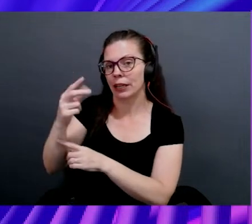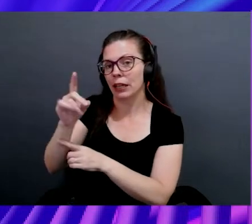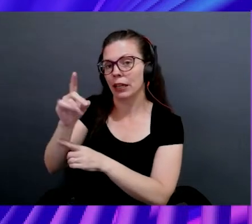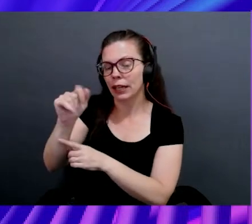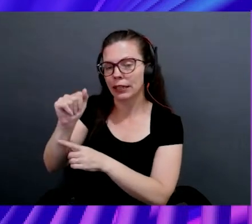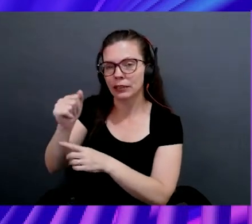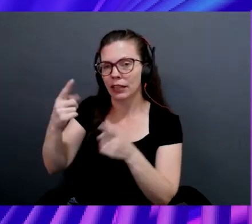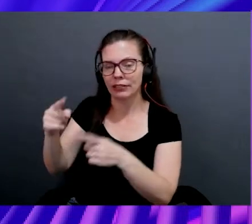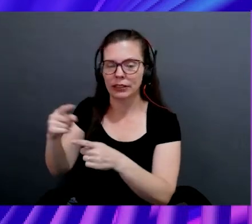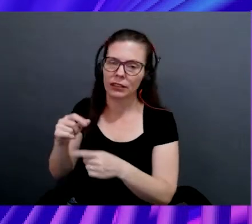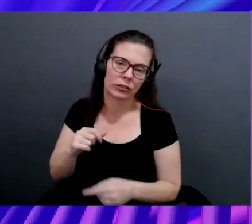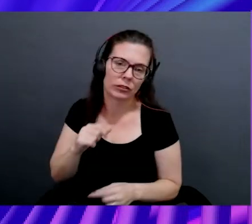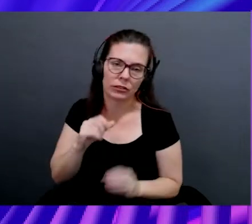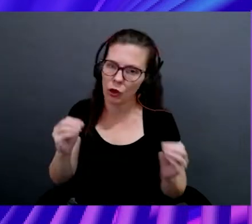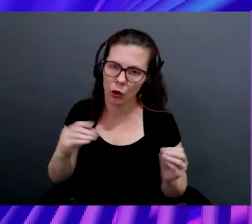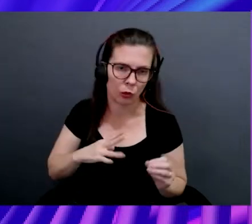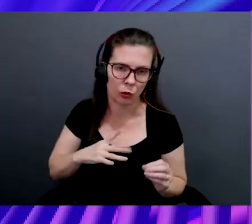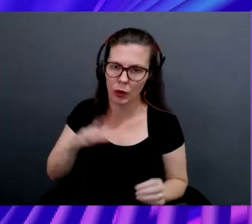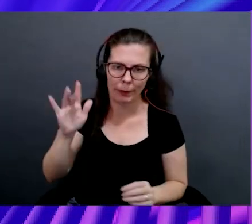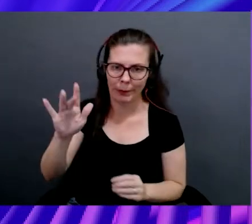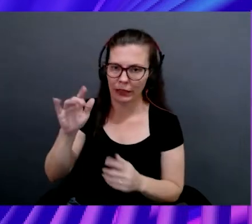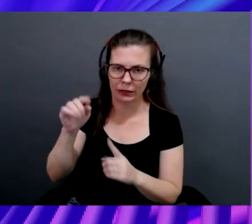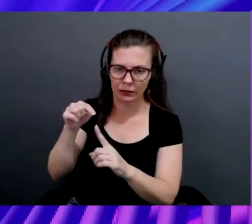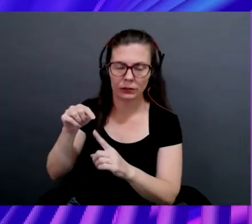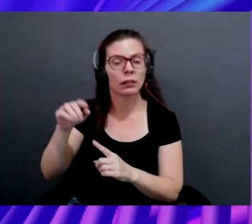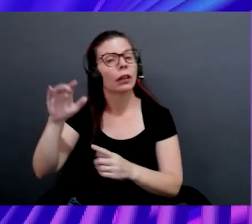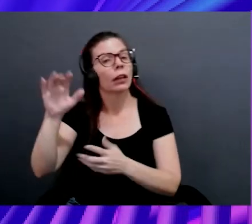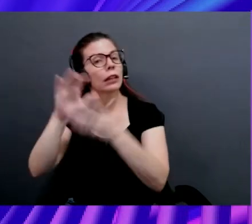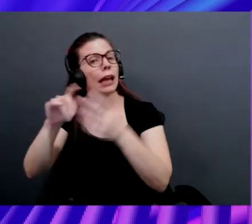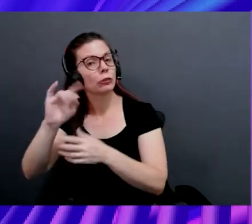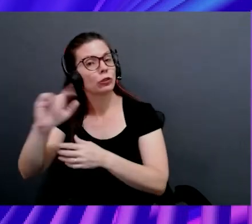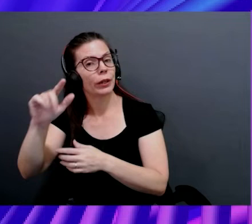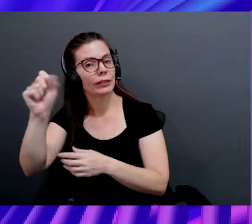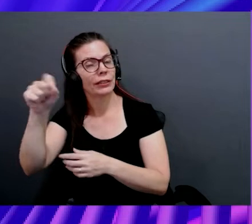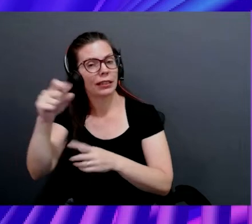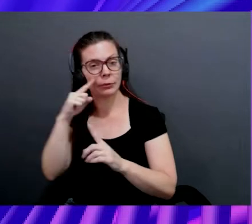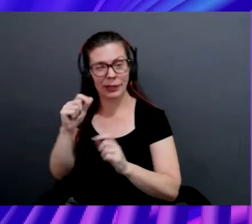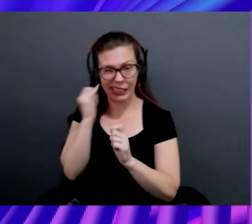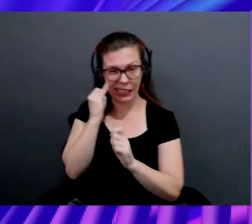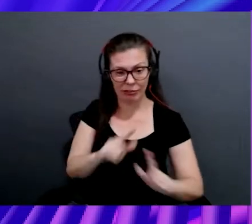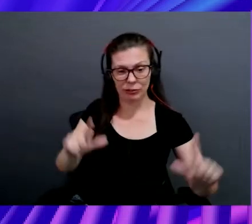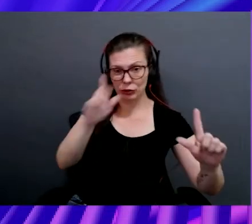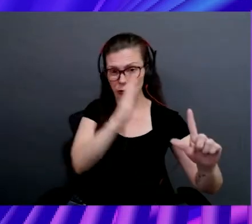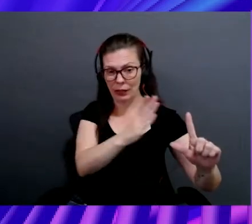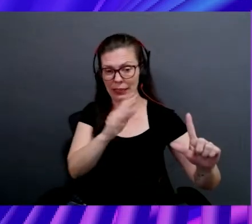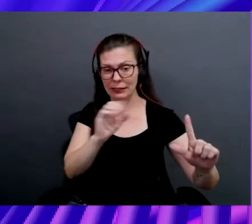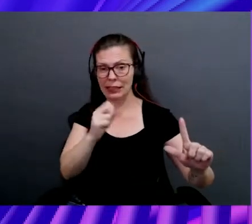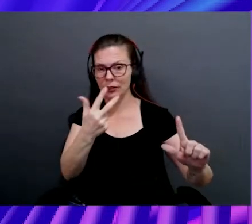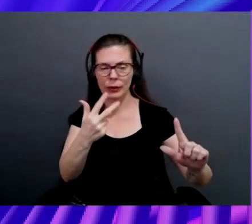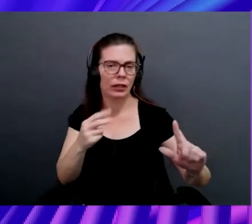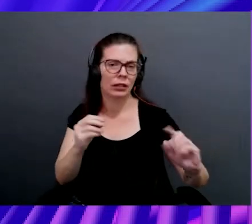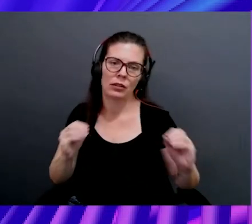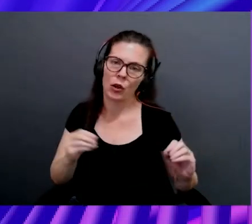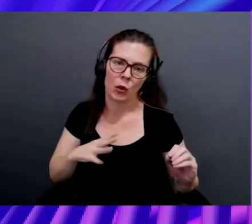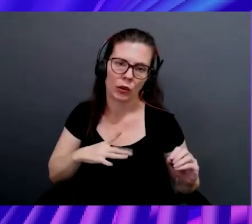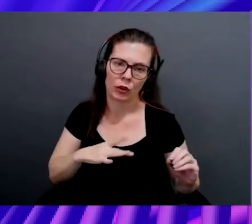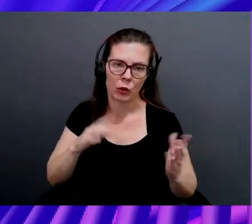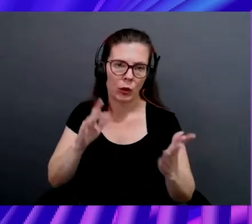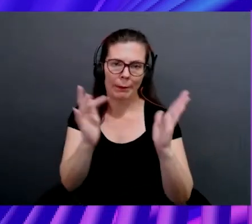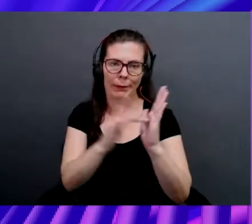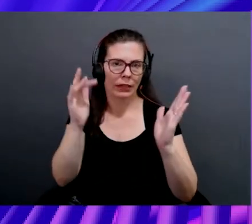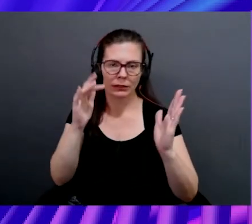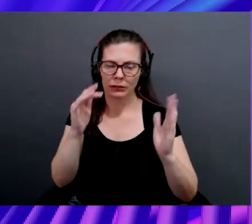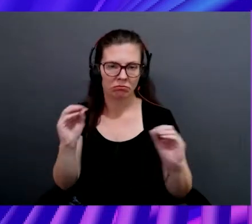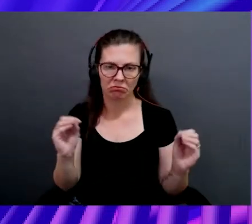button. From CloudTrail there is, but if I go into S3, there's no cool button that I can click on in order